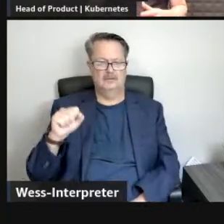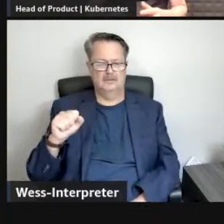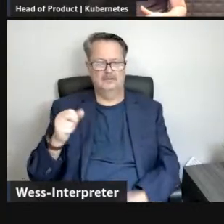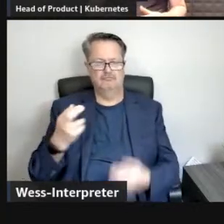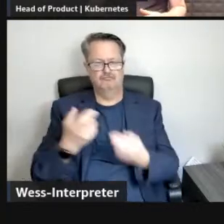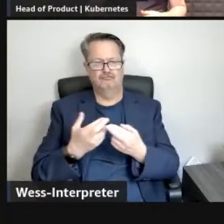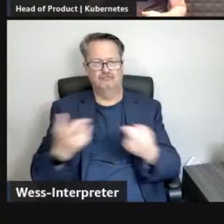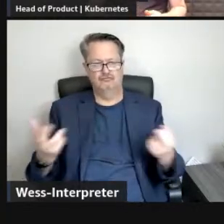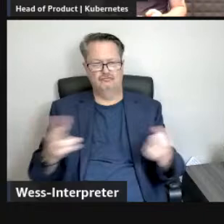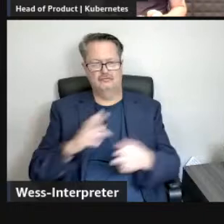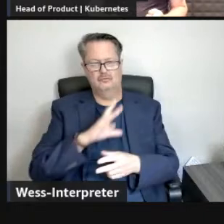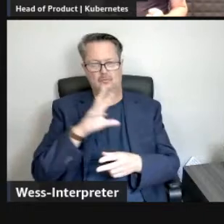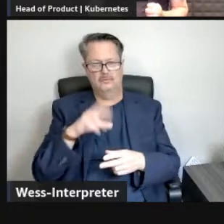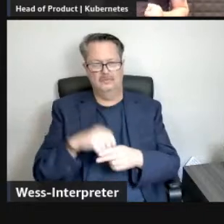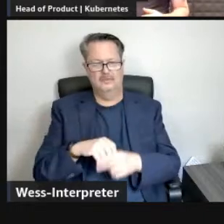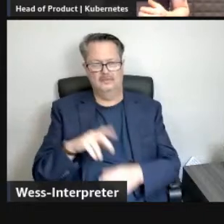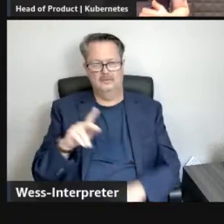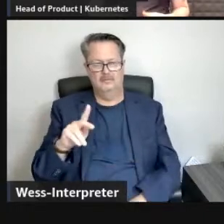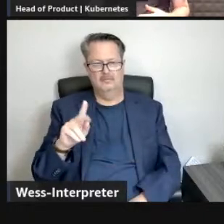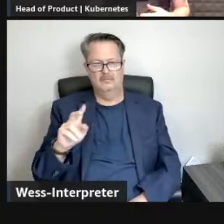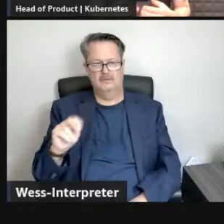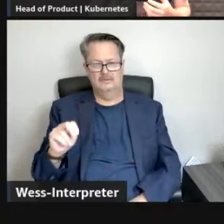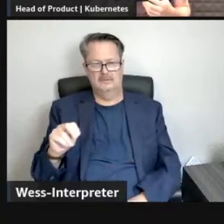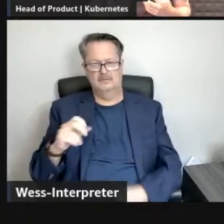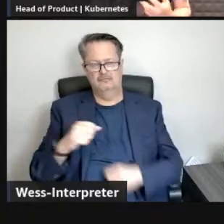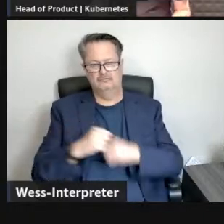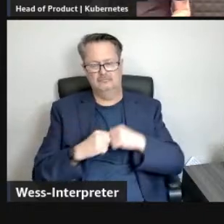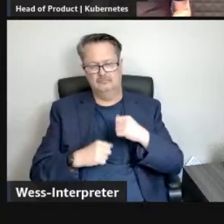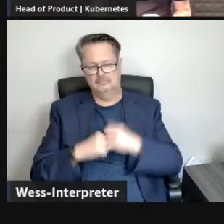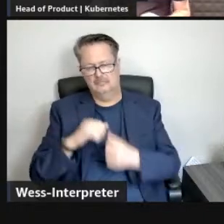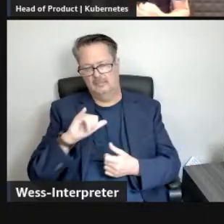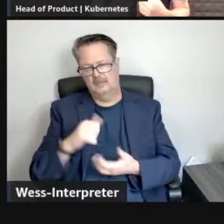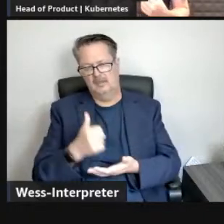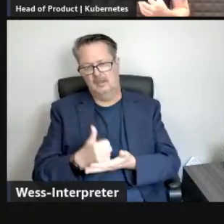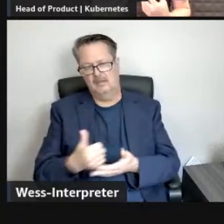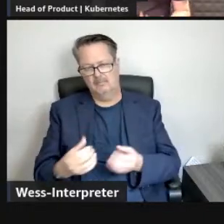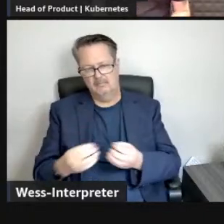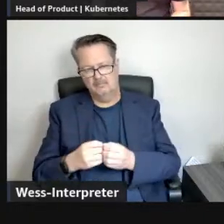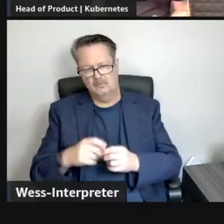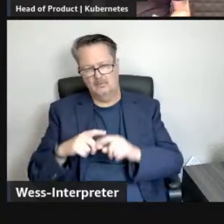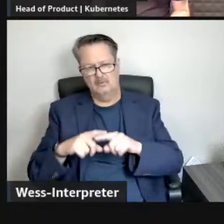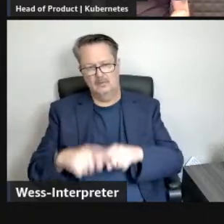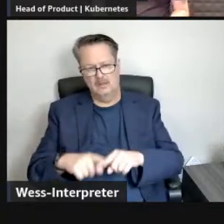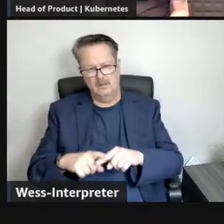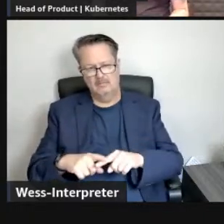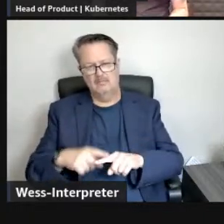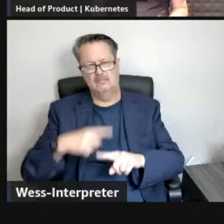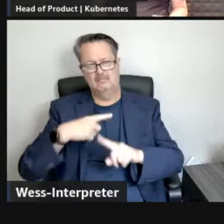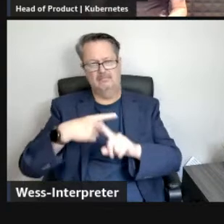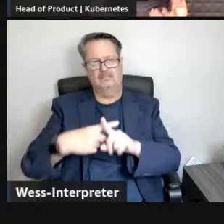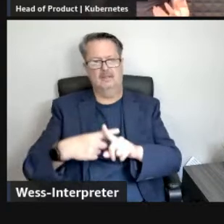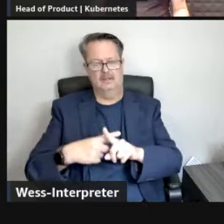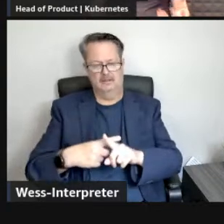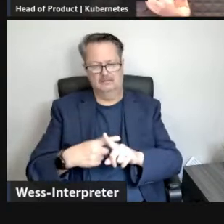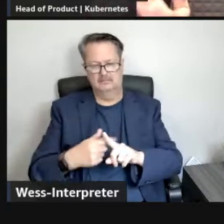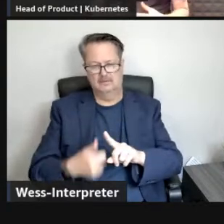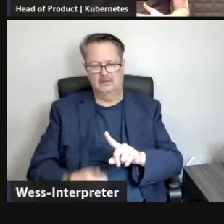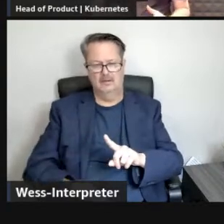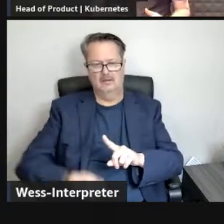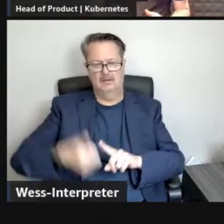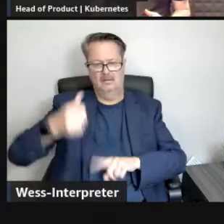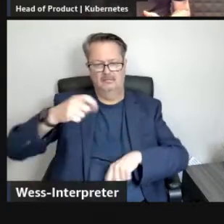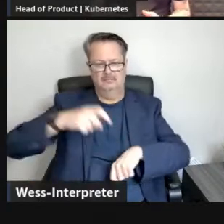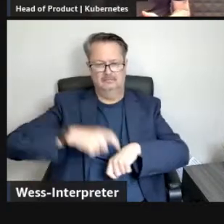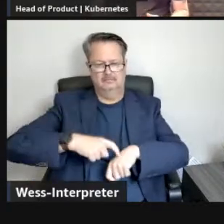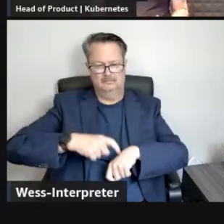within your Kubernetes cluster. And this helps your applications be more reliable and improves their uptime at any scale. It's fully cloud